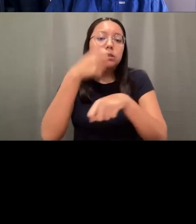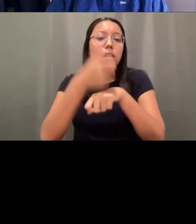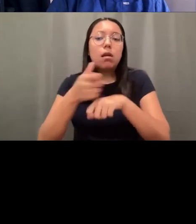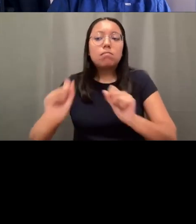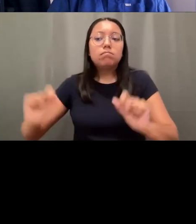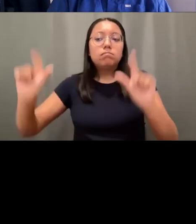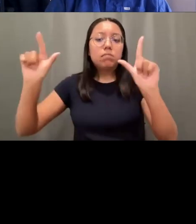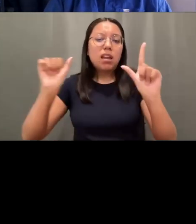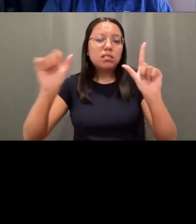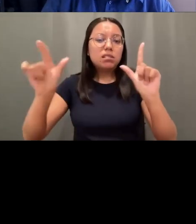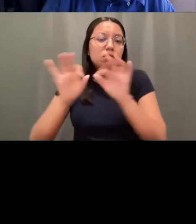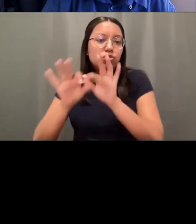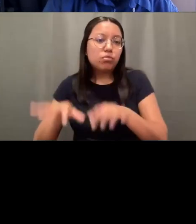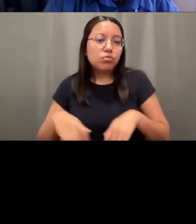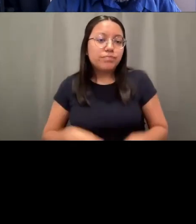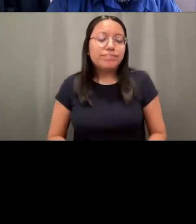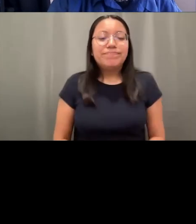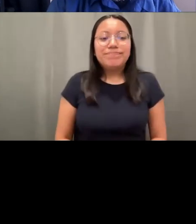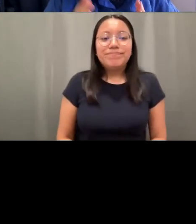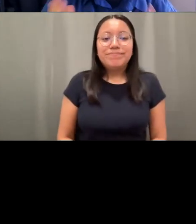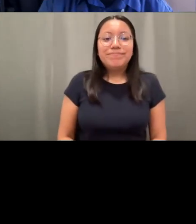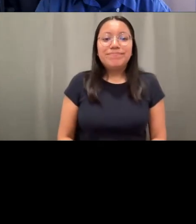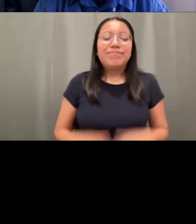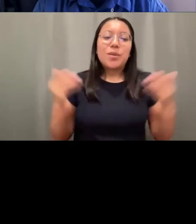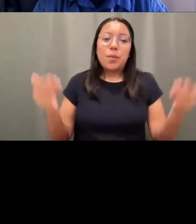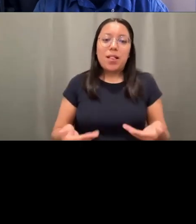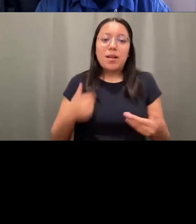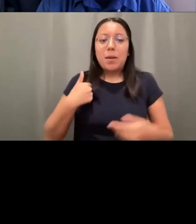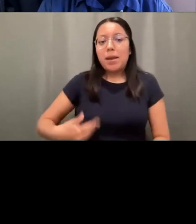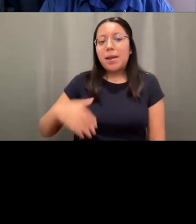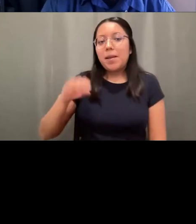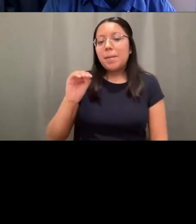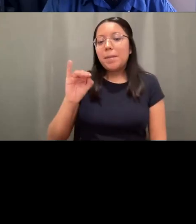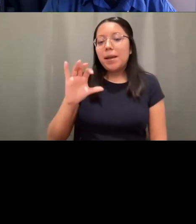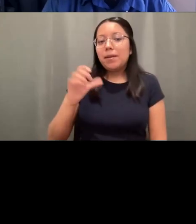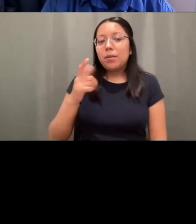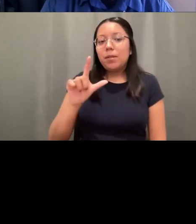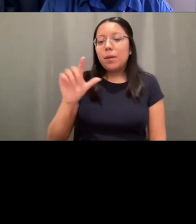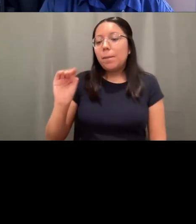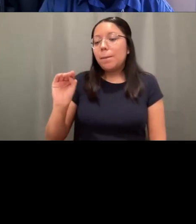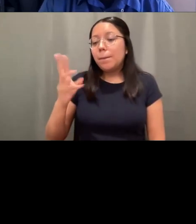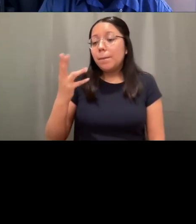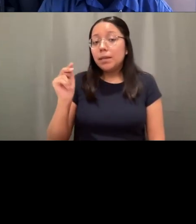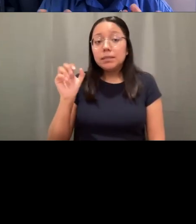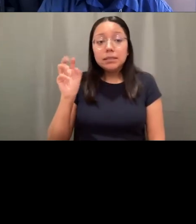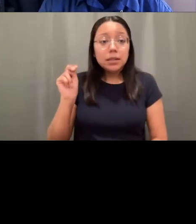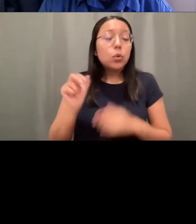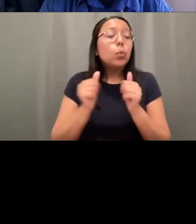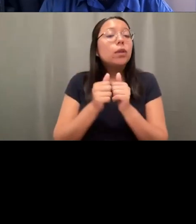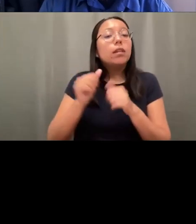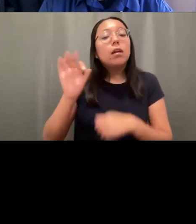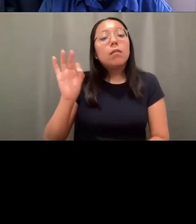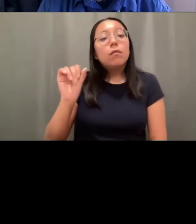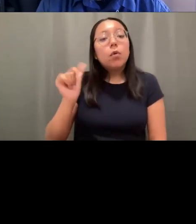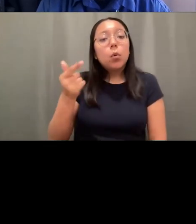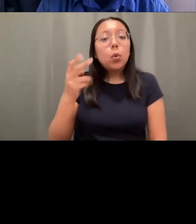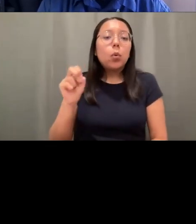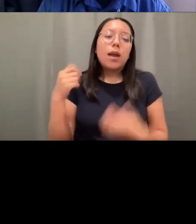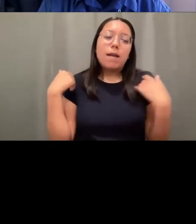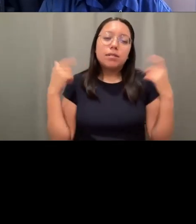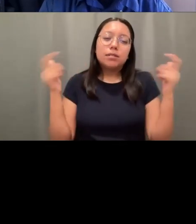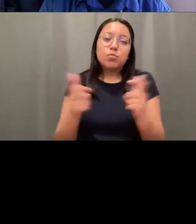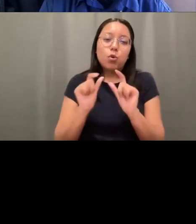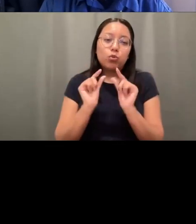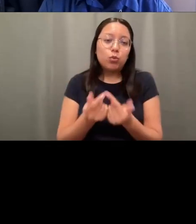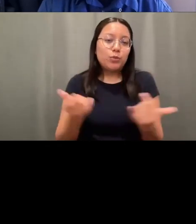So welcome. I am Michael Munson with Forge, and I'm really glad that you're all here. We've got a small group with us today, but we hopefully we'll have a